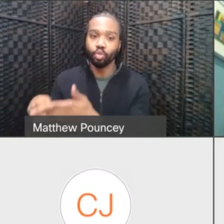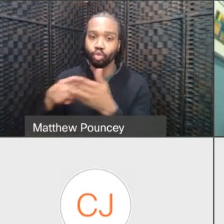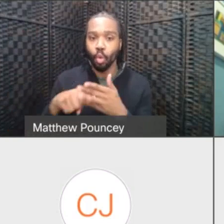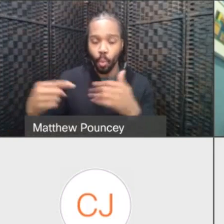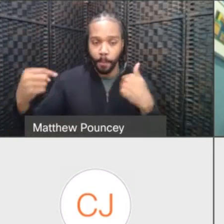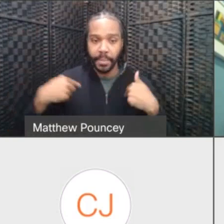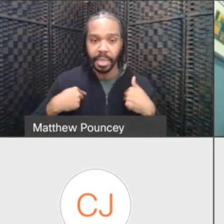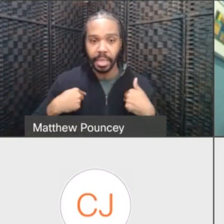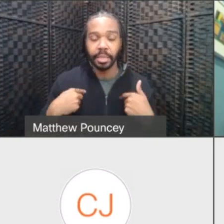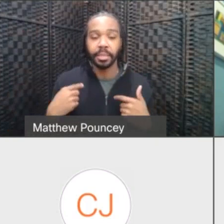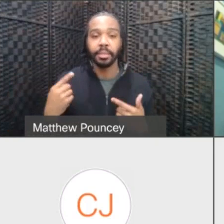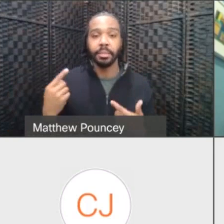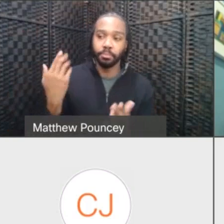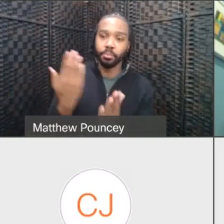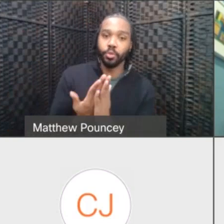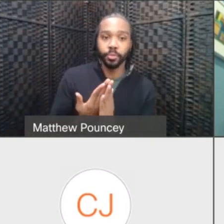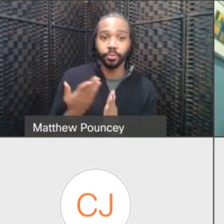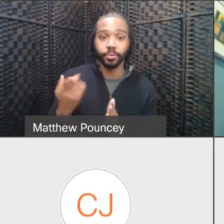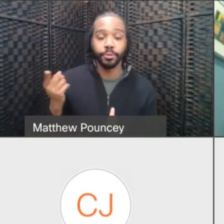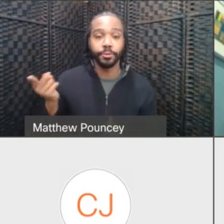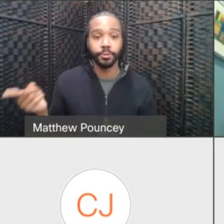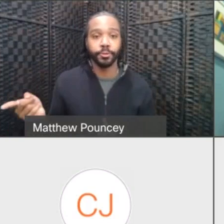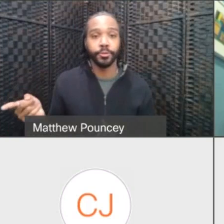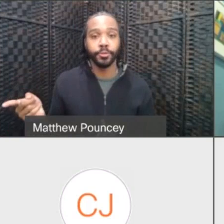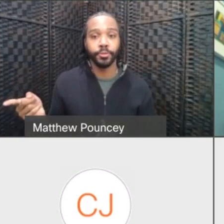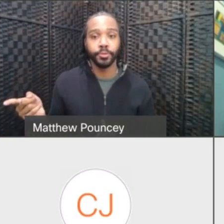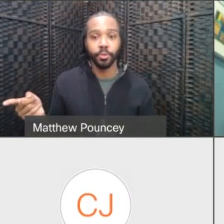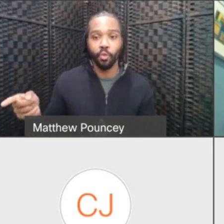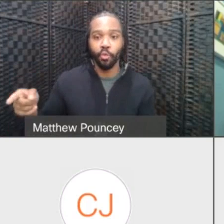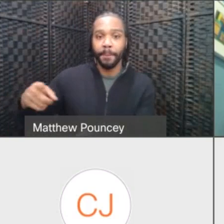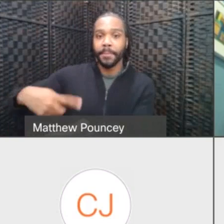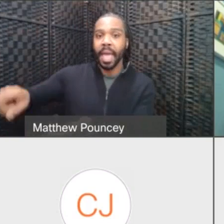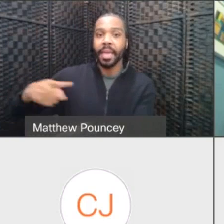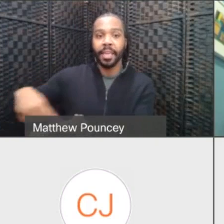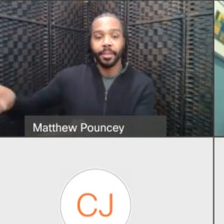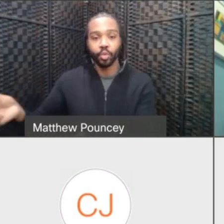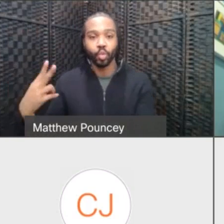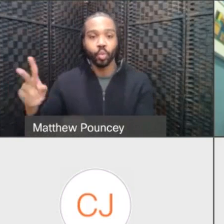you have paid two shifts. So, in other words, if the